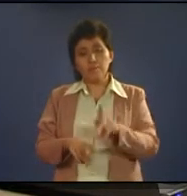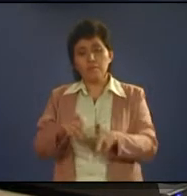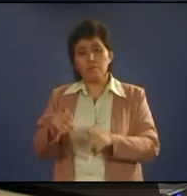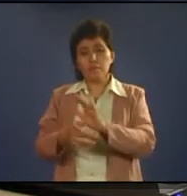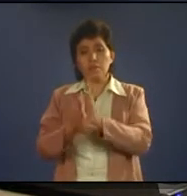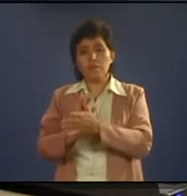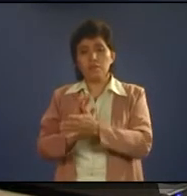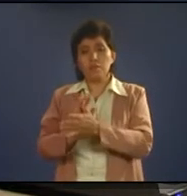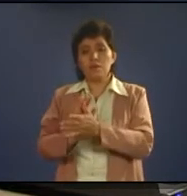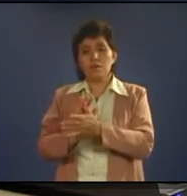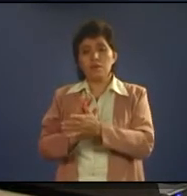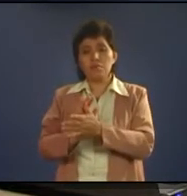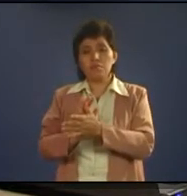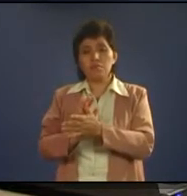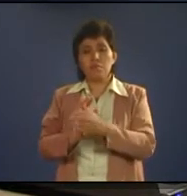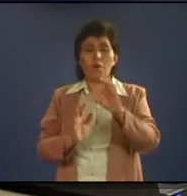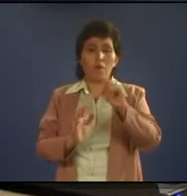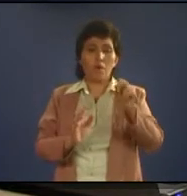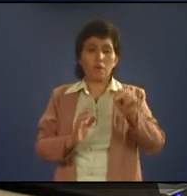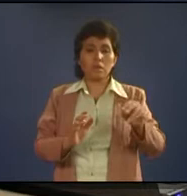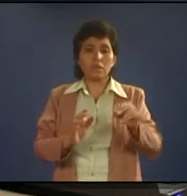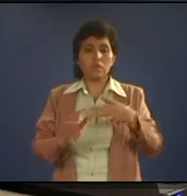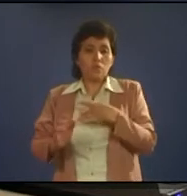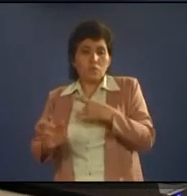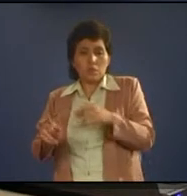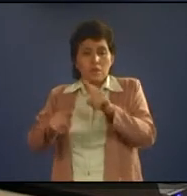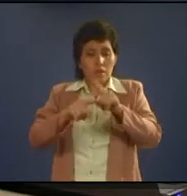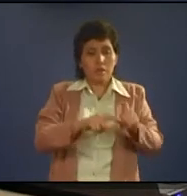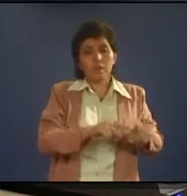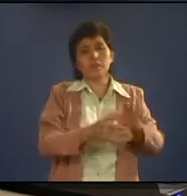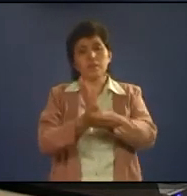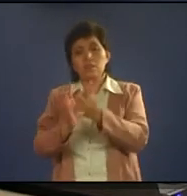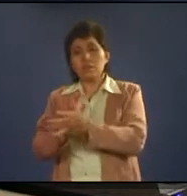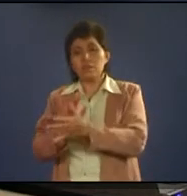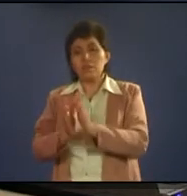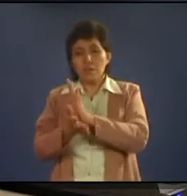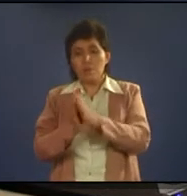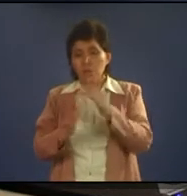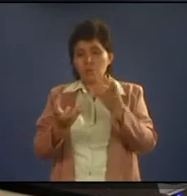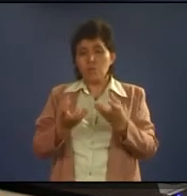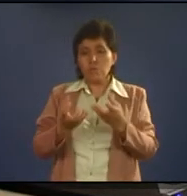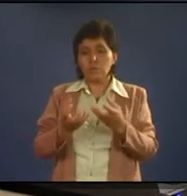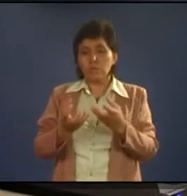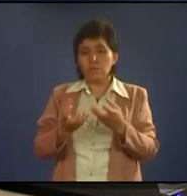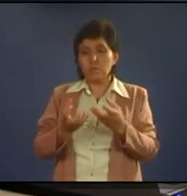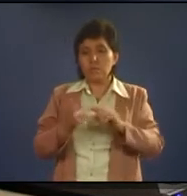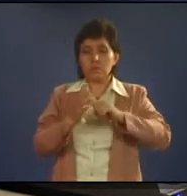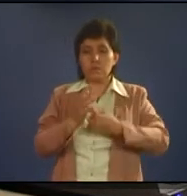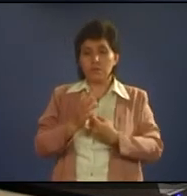actually started off like individual basis. So what you want to do at the starting of the group is try to